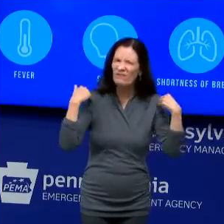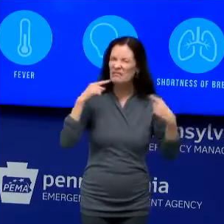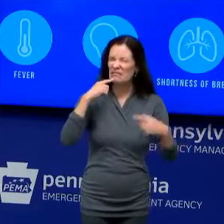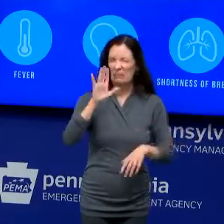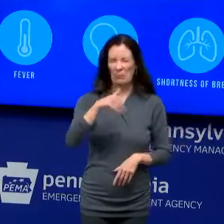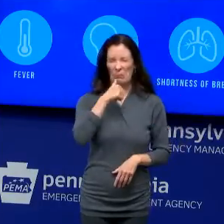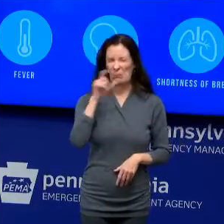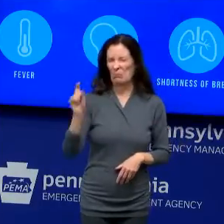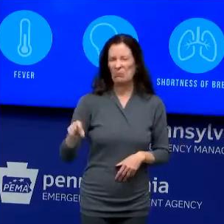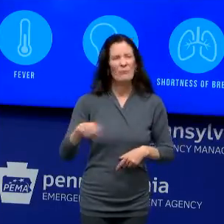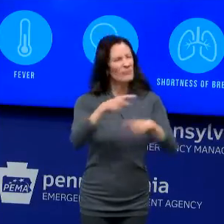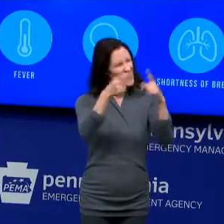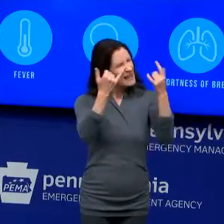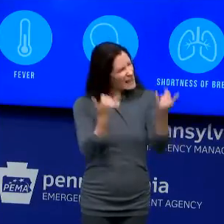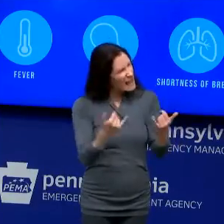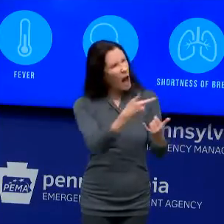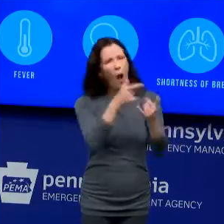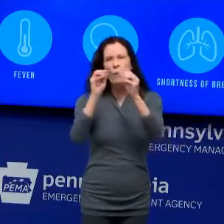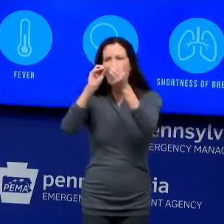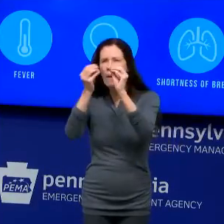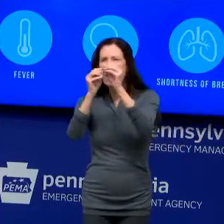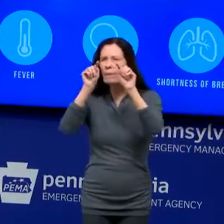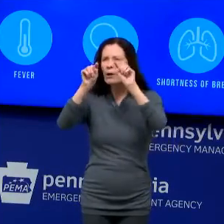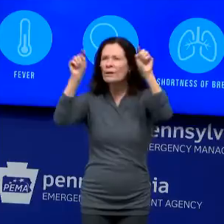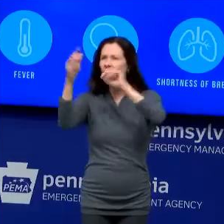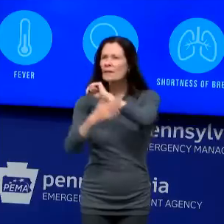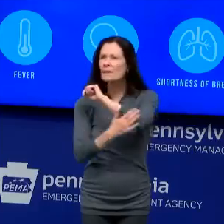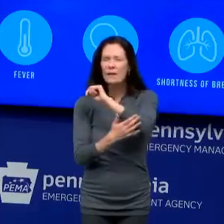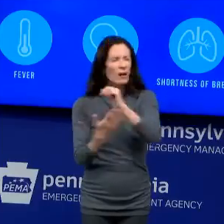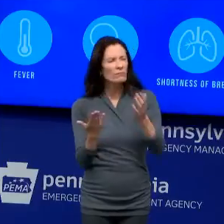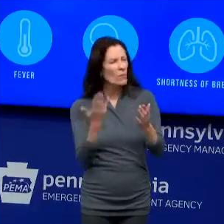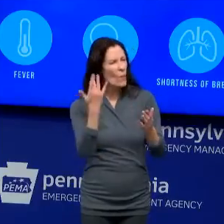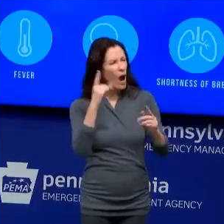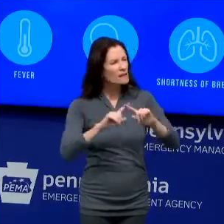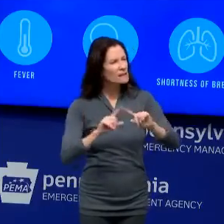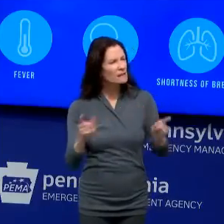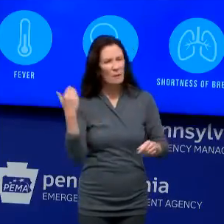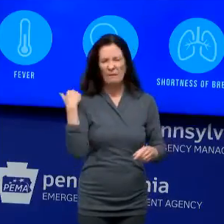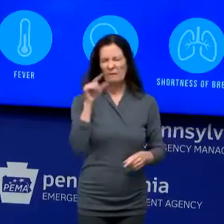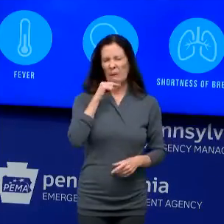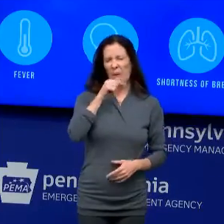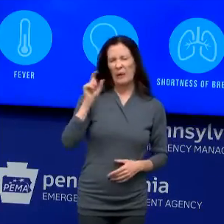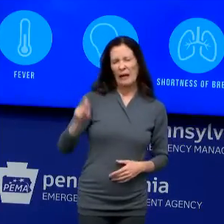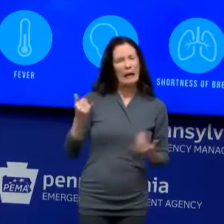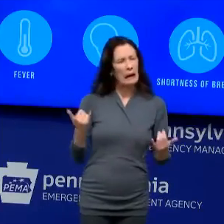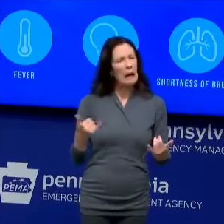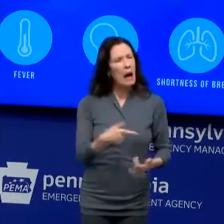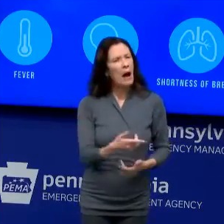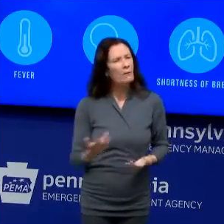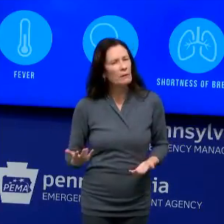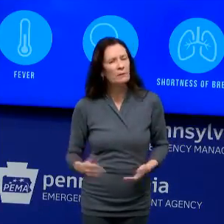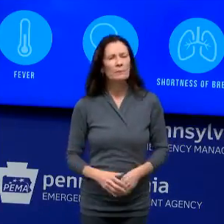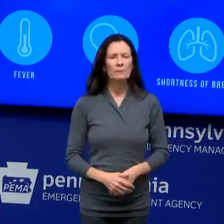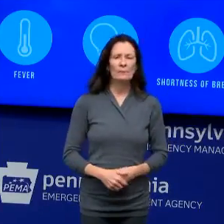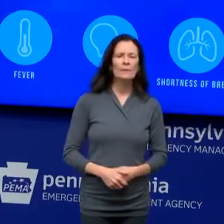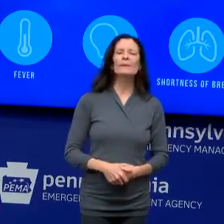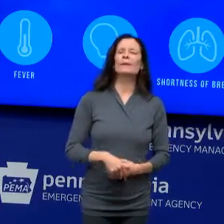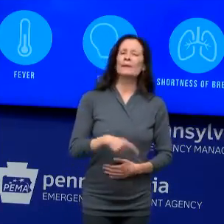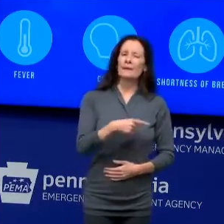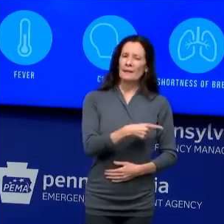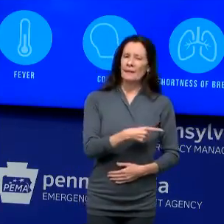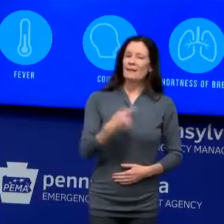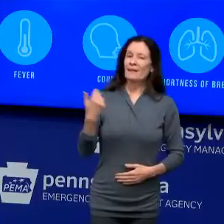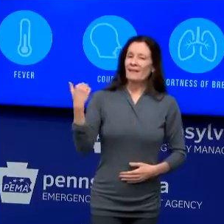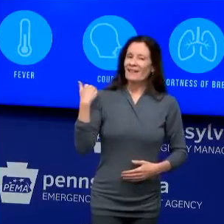a containment phase. In a containment phase, we were seeing isolated cases of COVID-19. We